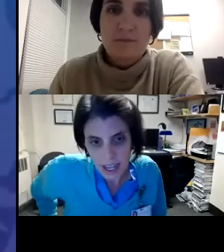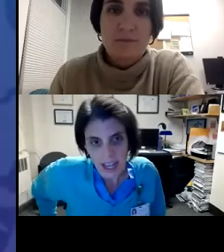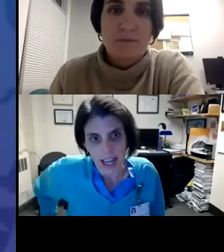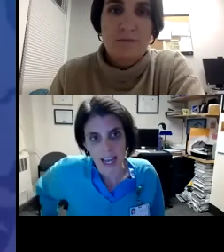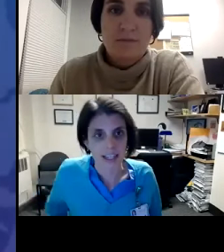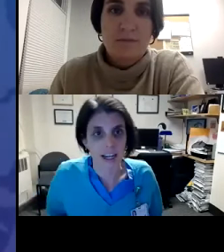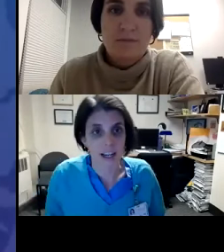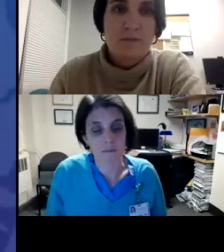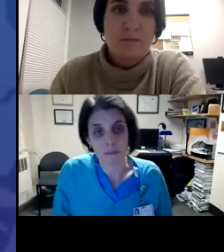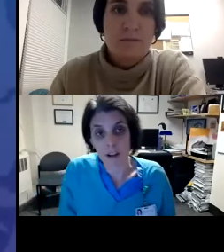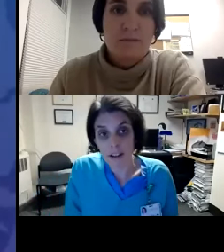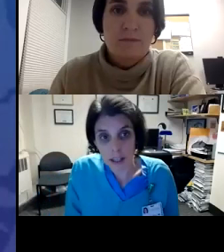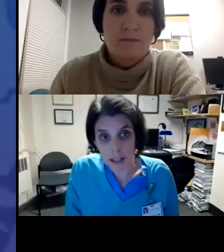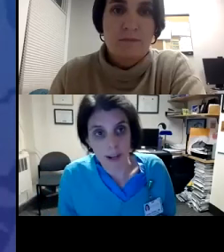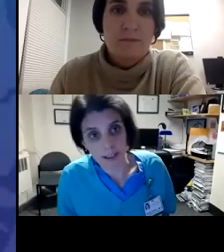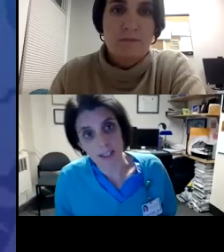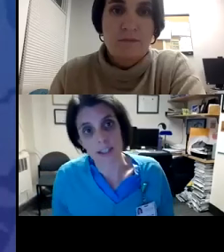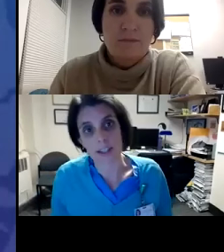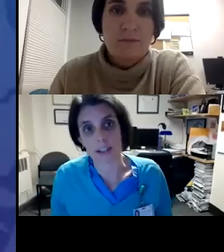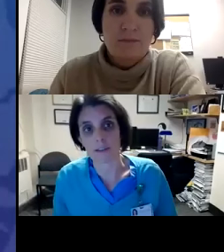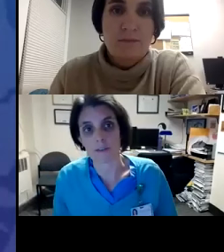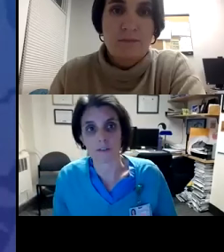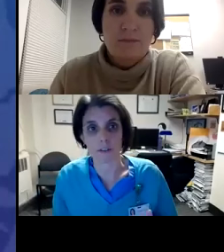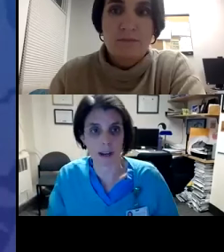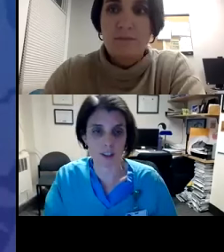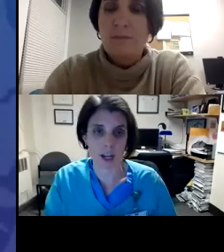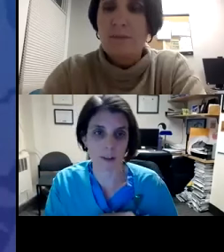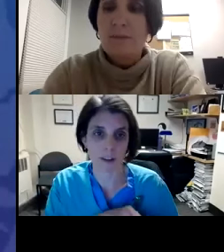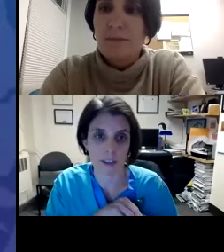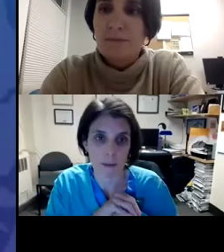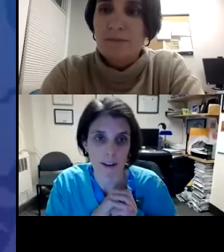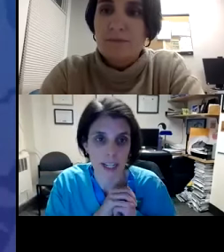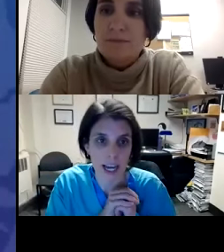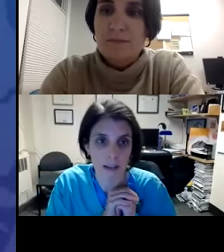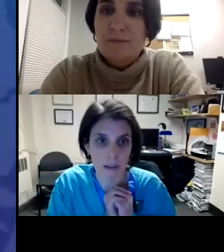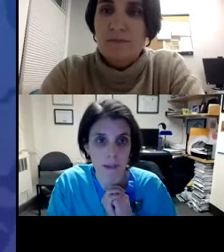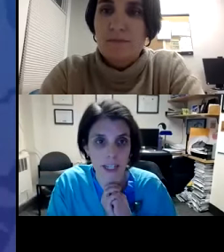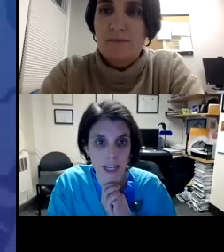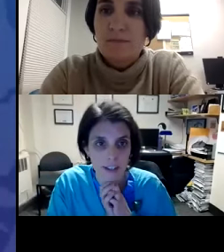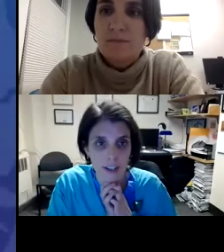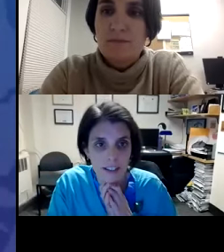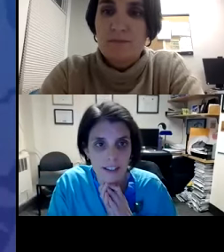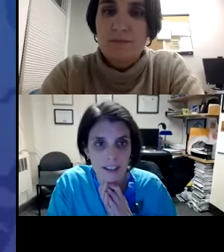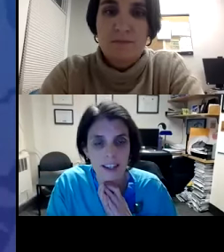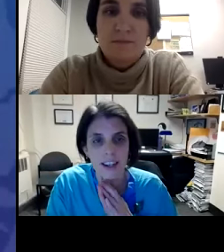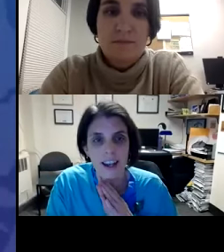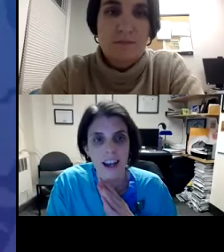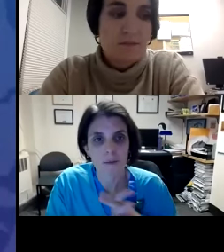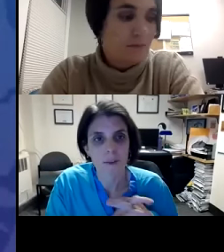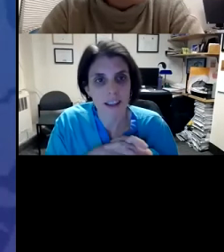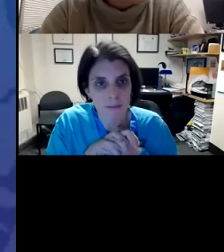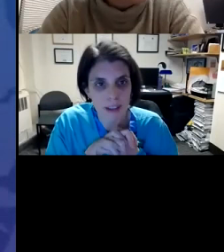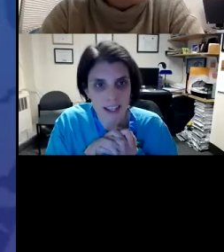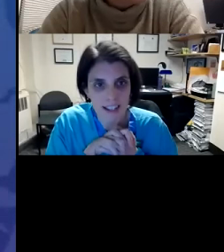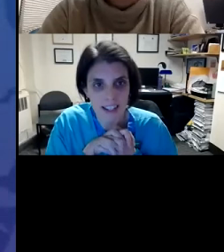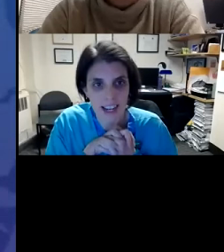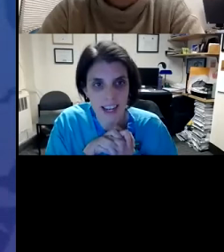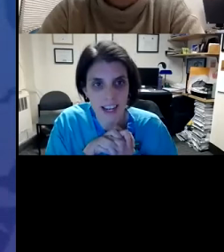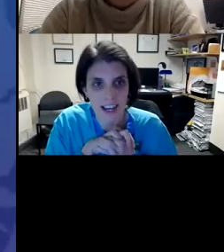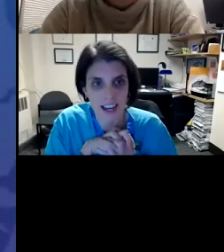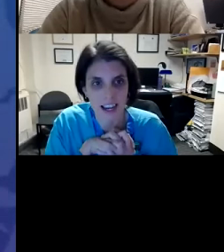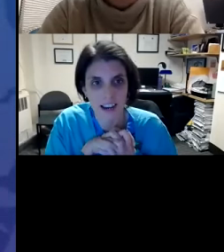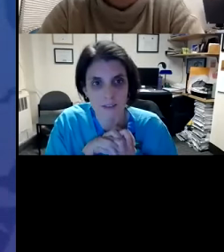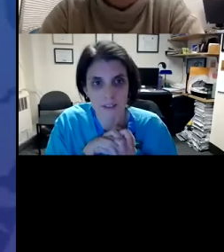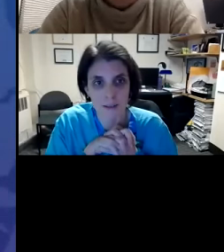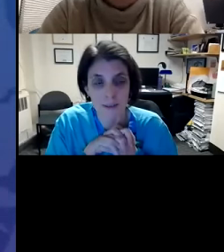here. And I'm currently the president of the Vermont chapter of the American Academy of Pediatrics. And with me